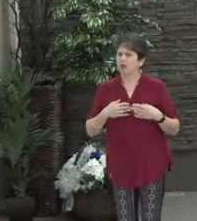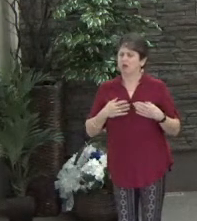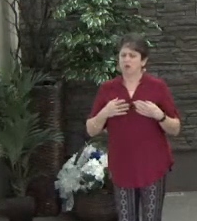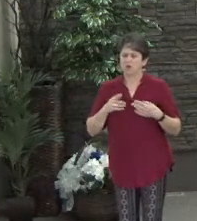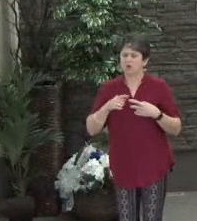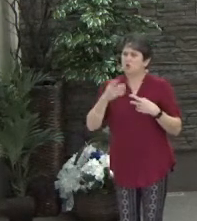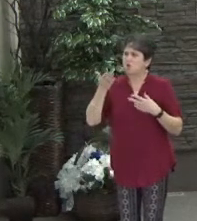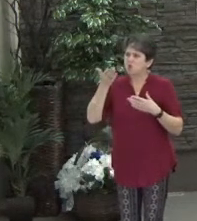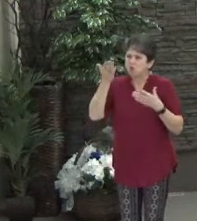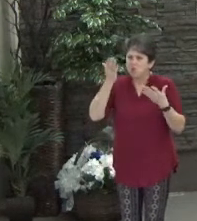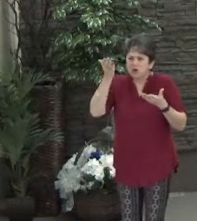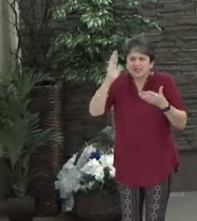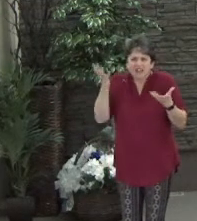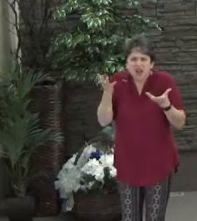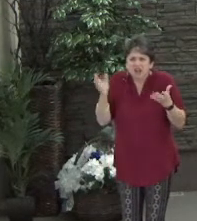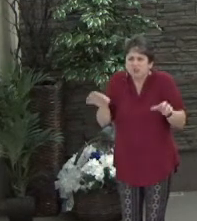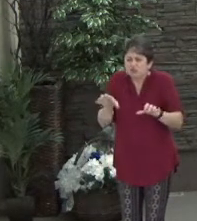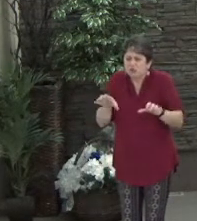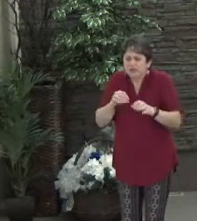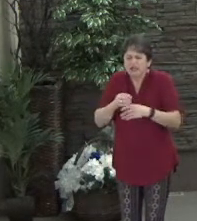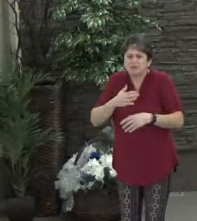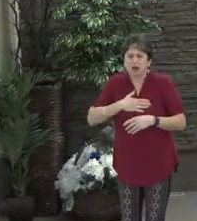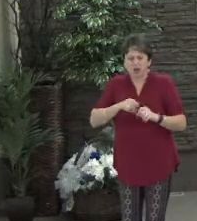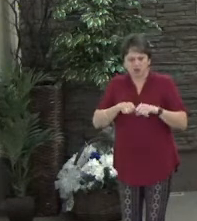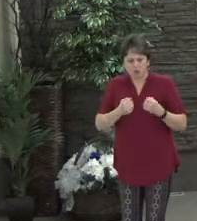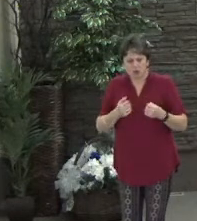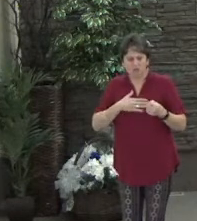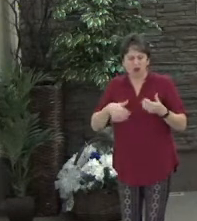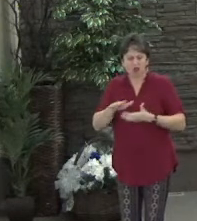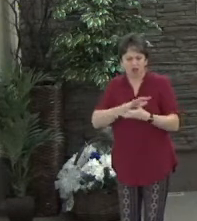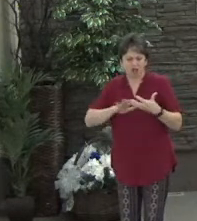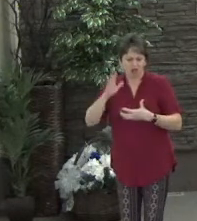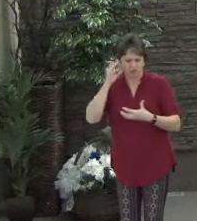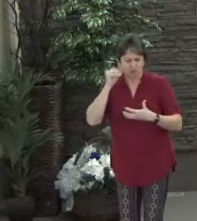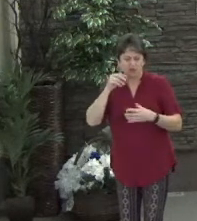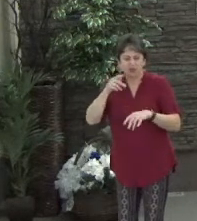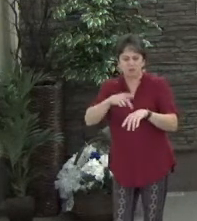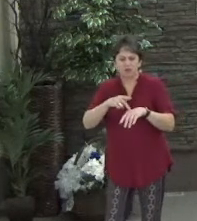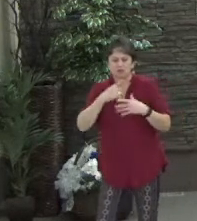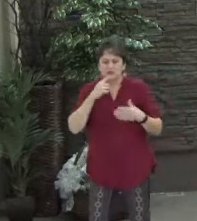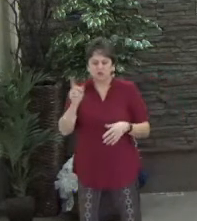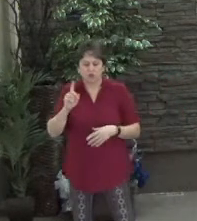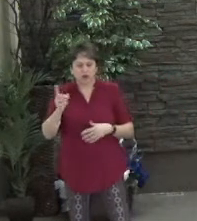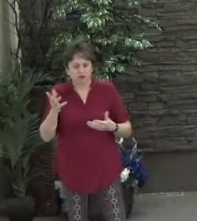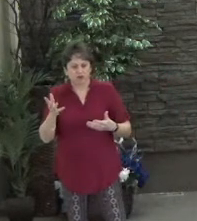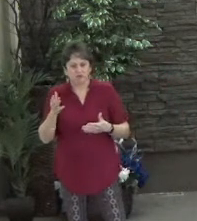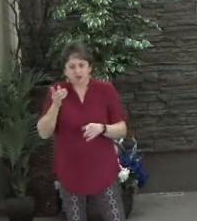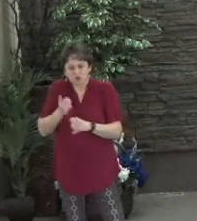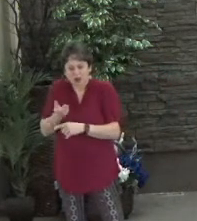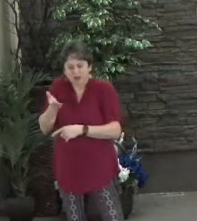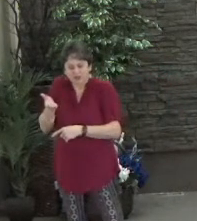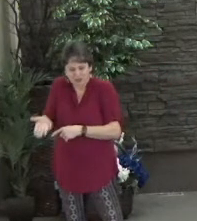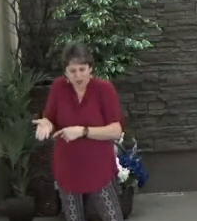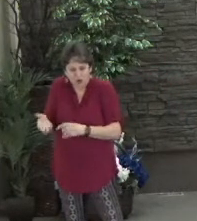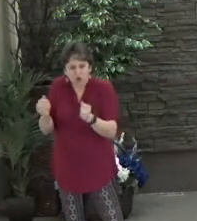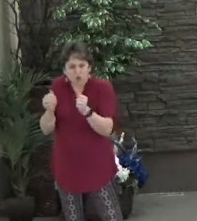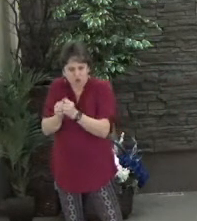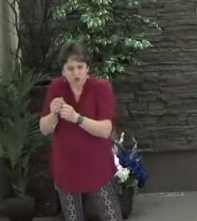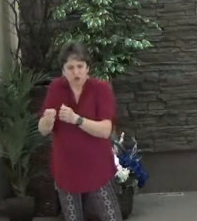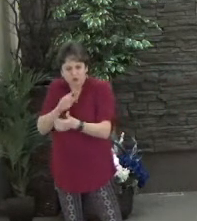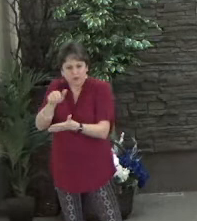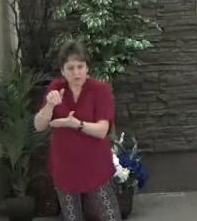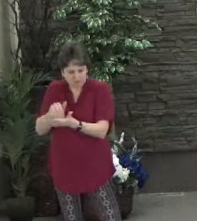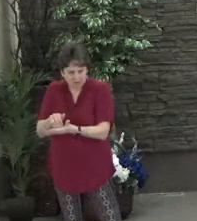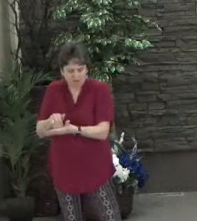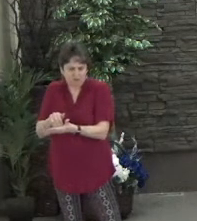What is God doing in the midst of this brokenness and the chaos? And Peter says, where is he? Well, he's right there in the dump, and he's right